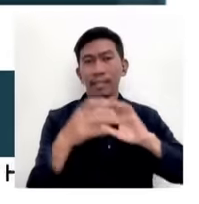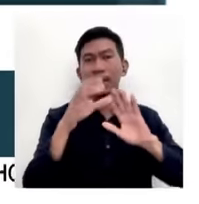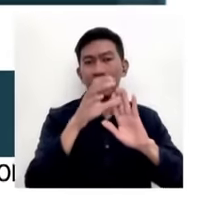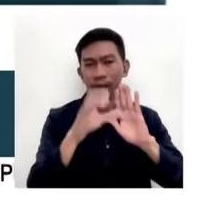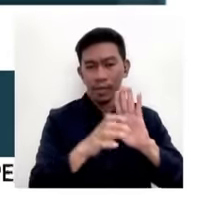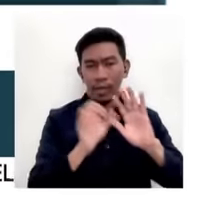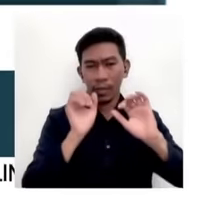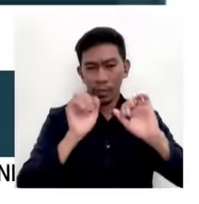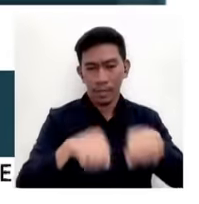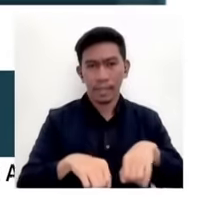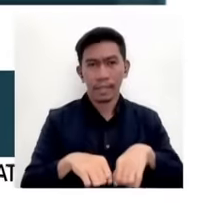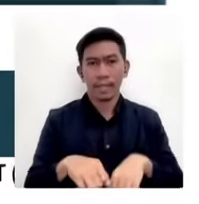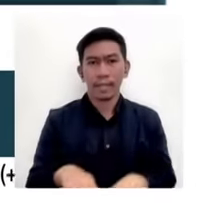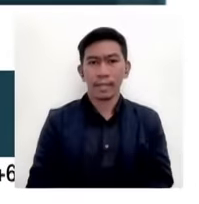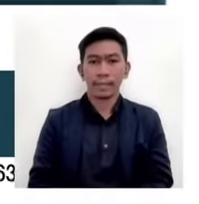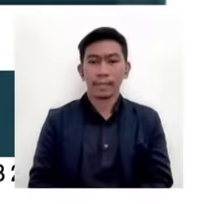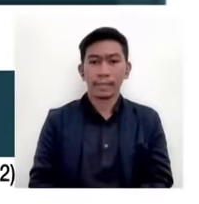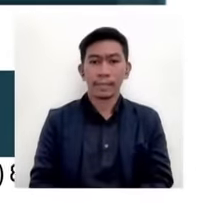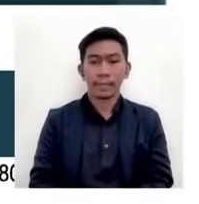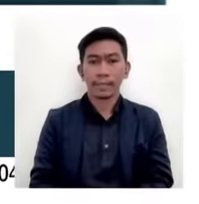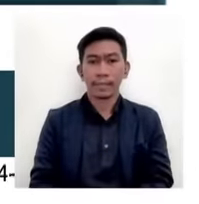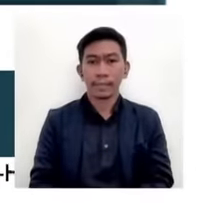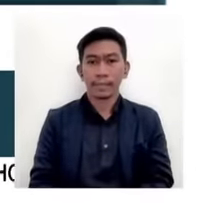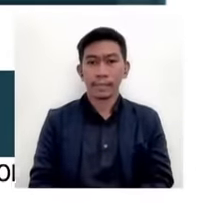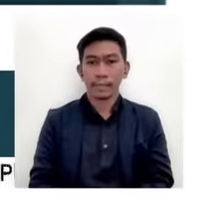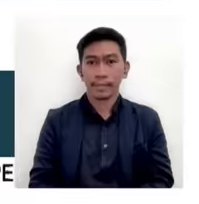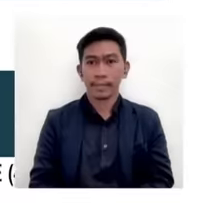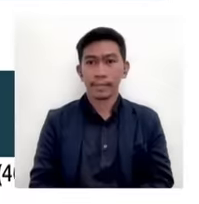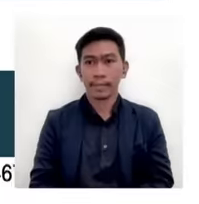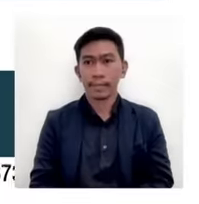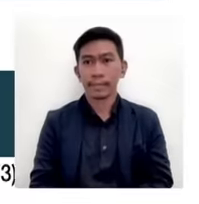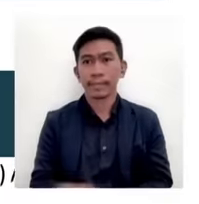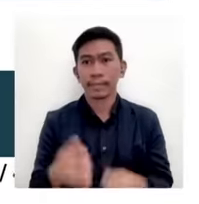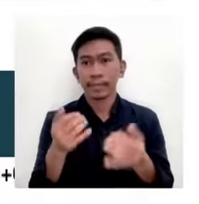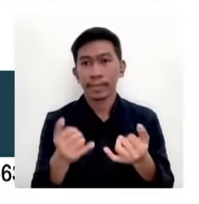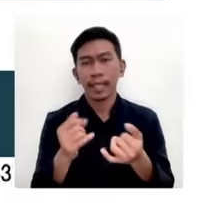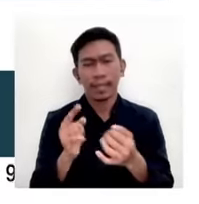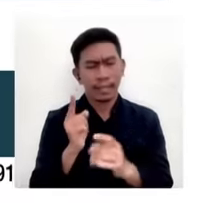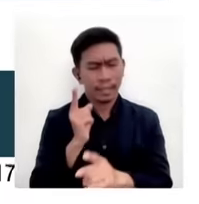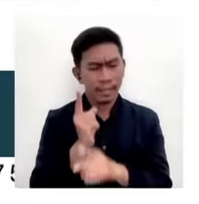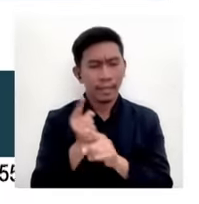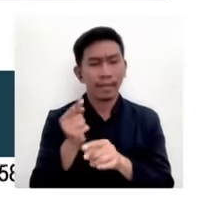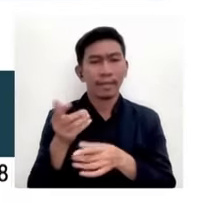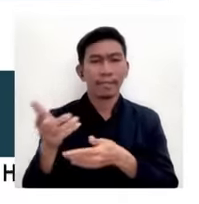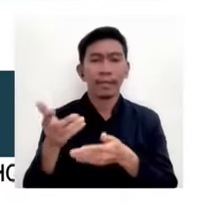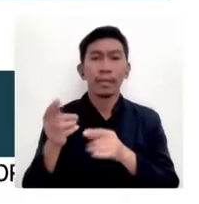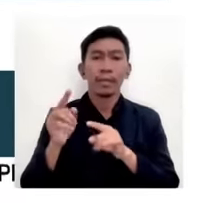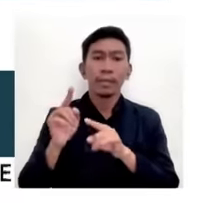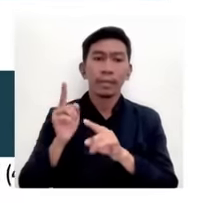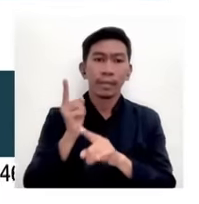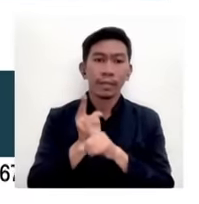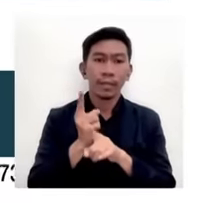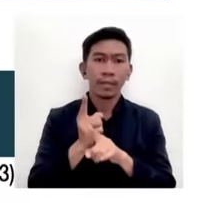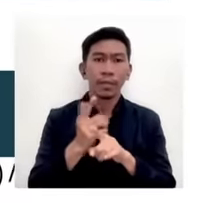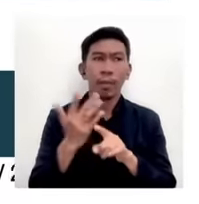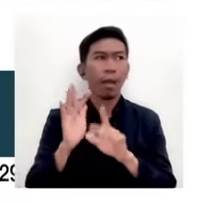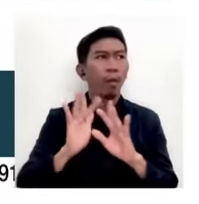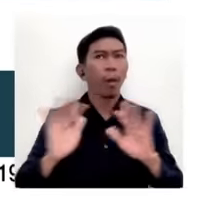of the 1987 Constitution. Let's get into that. Because tama po kayo nung sinabi niyong hindi yan ang